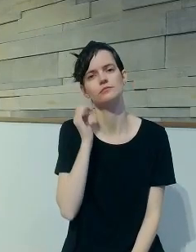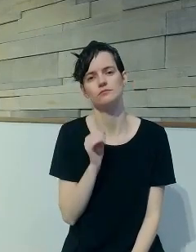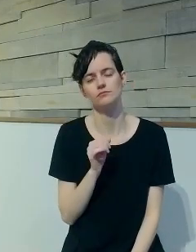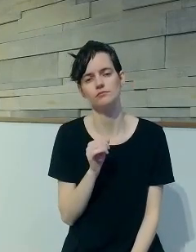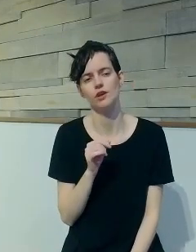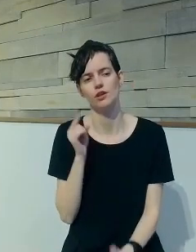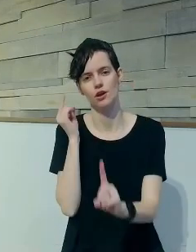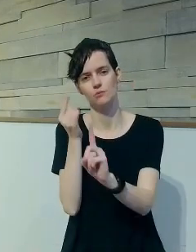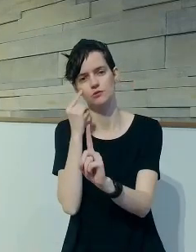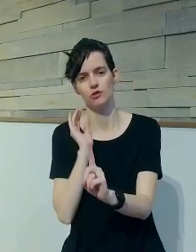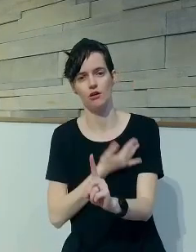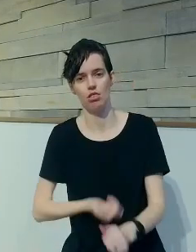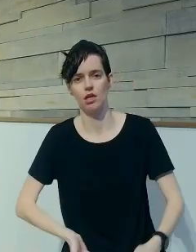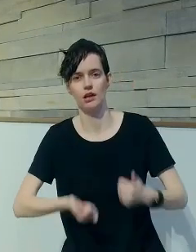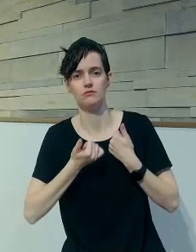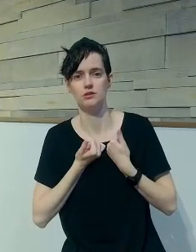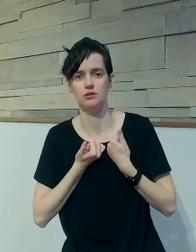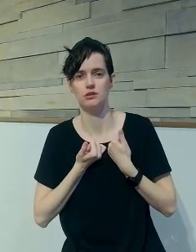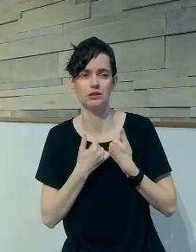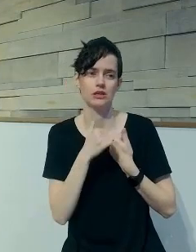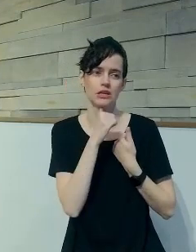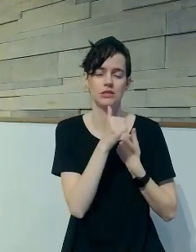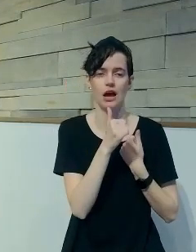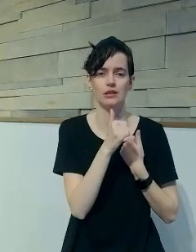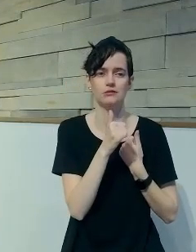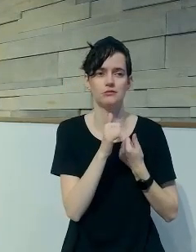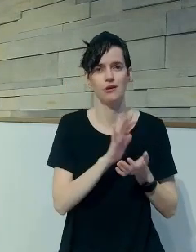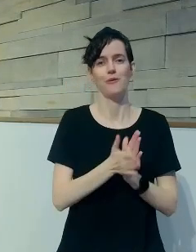The purpose for our lives is not to be happy,